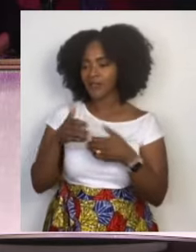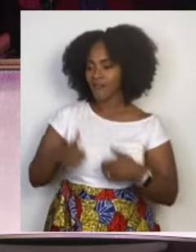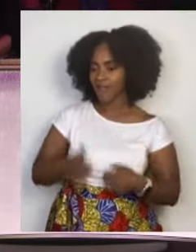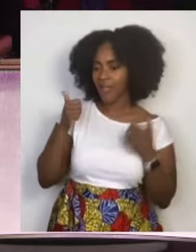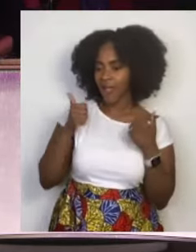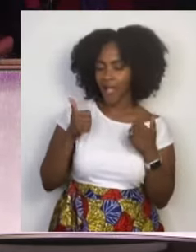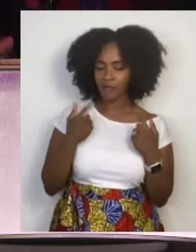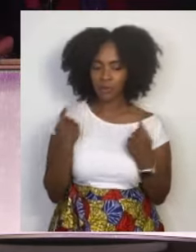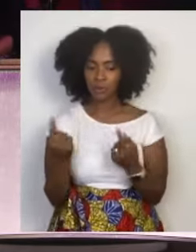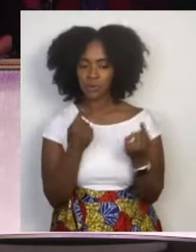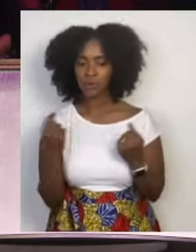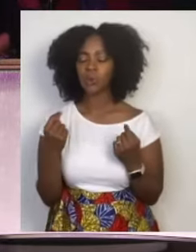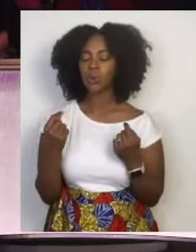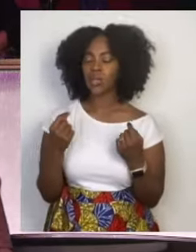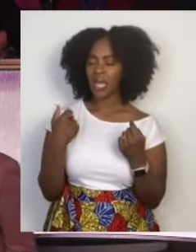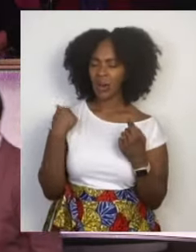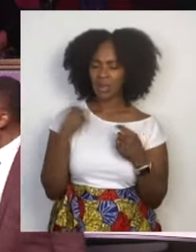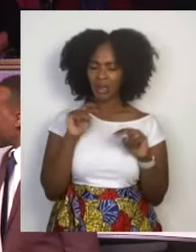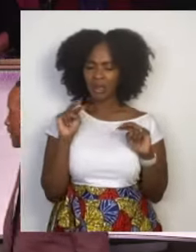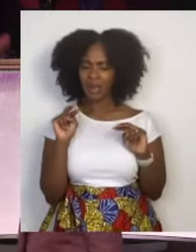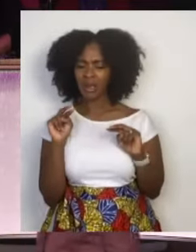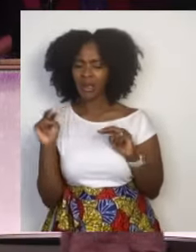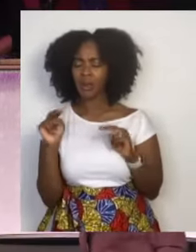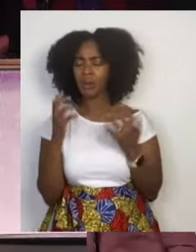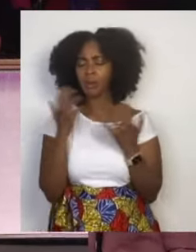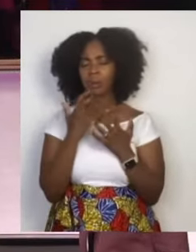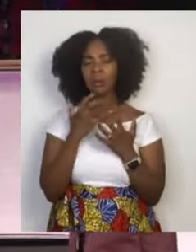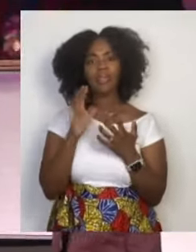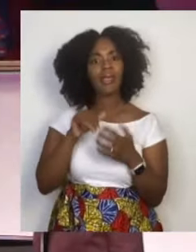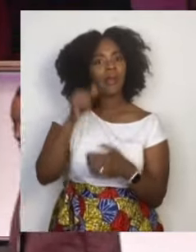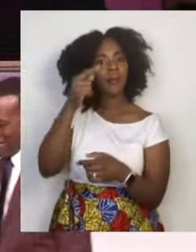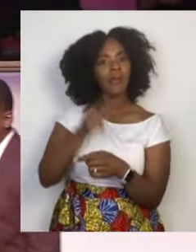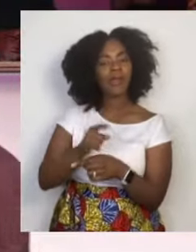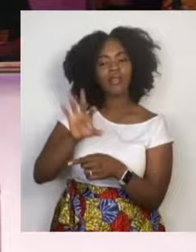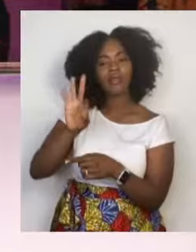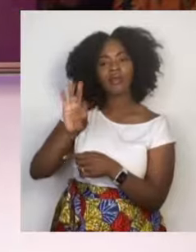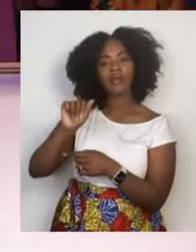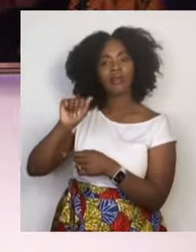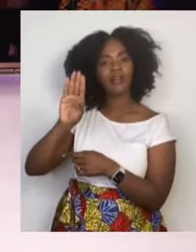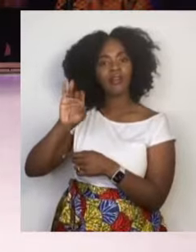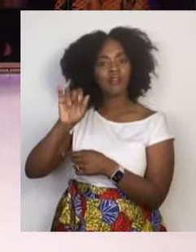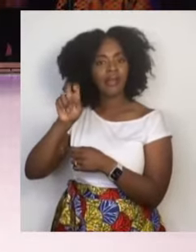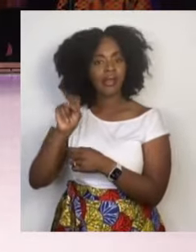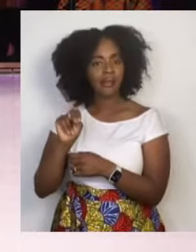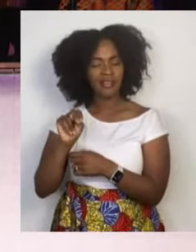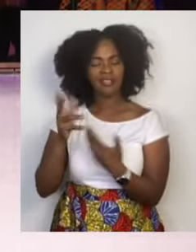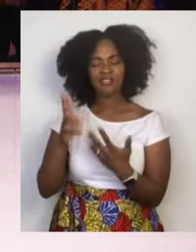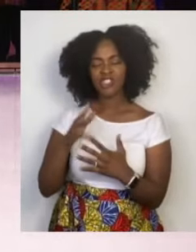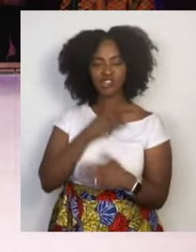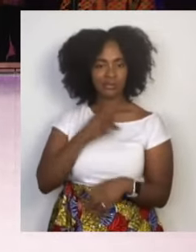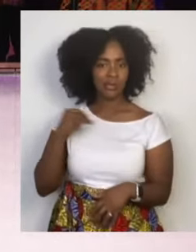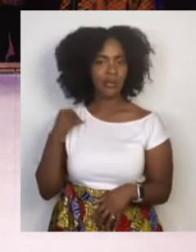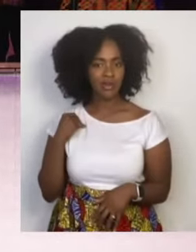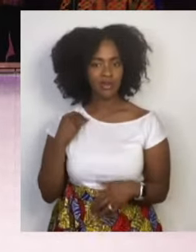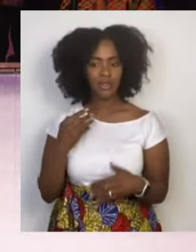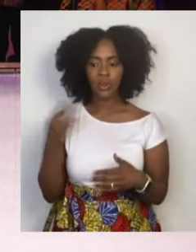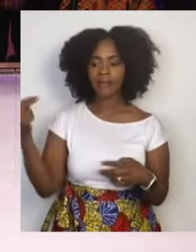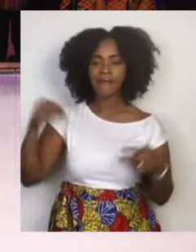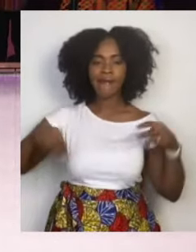know that's Brother Fabian. He's a member. Thank you for coming to stand with those who are joining today.